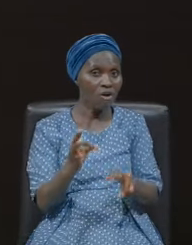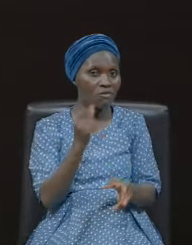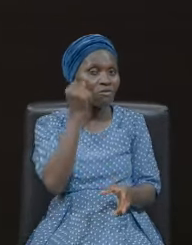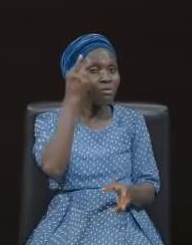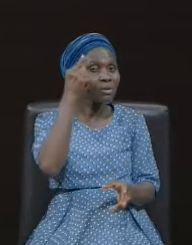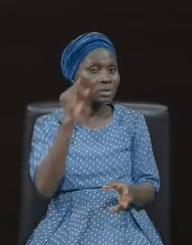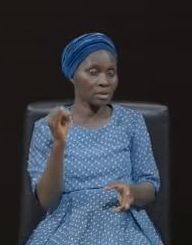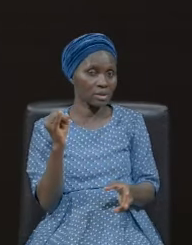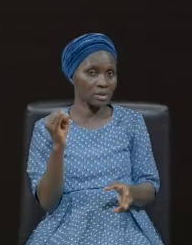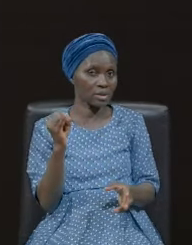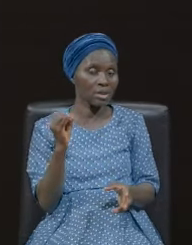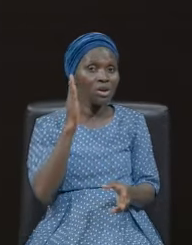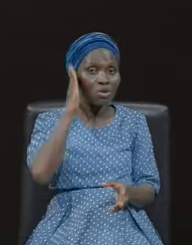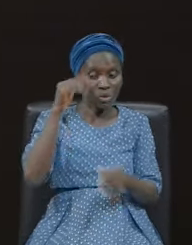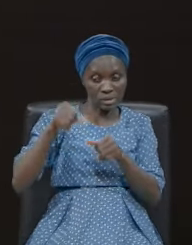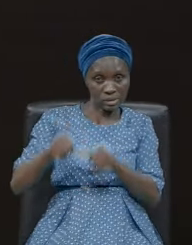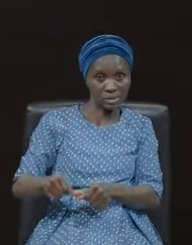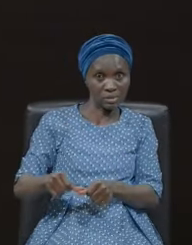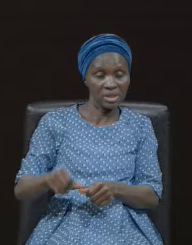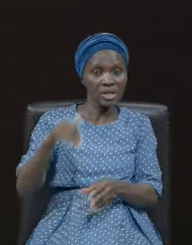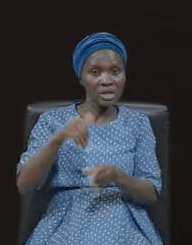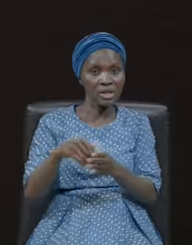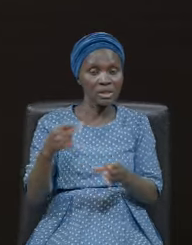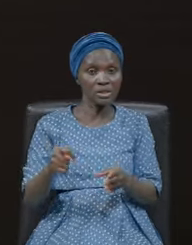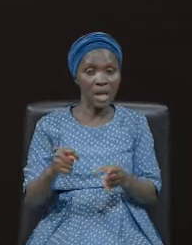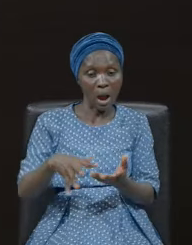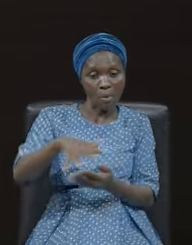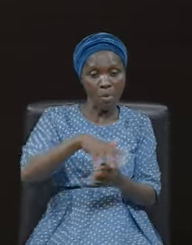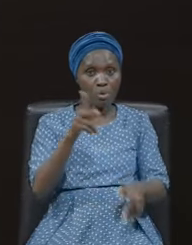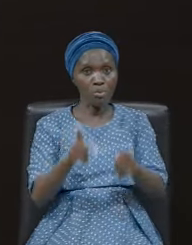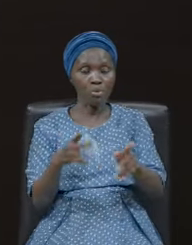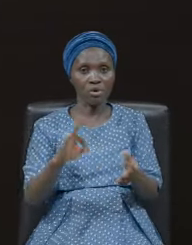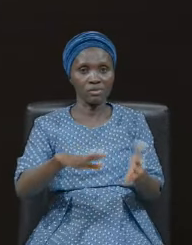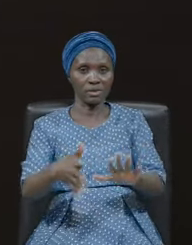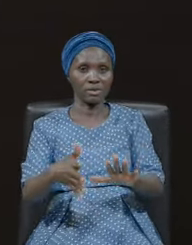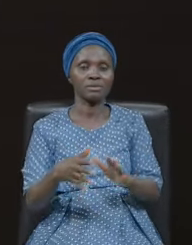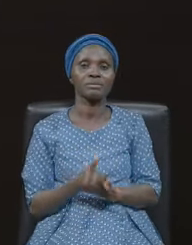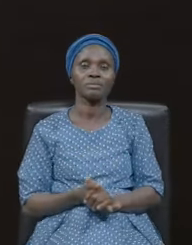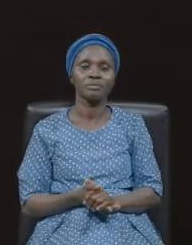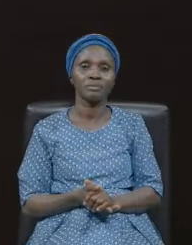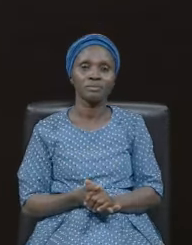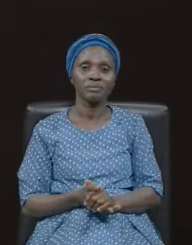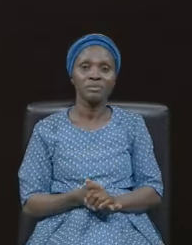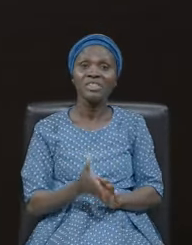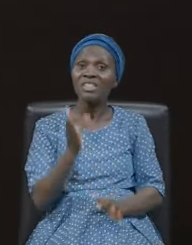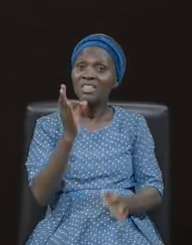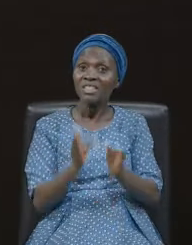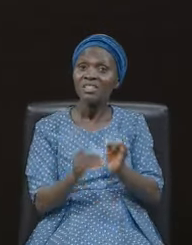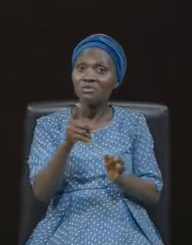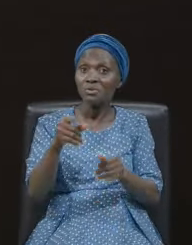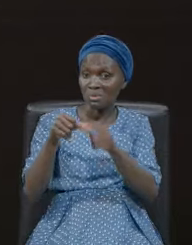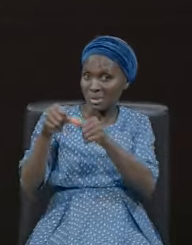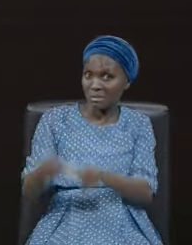understanding shall remain in the congregation of the dead. If he remains